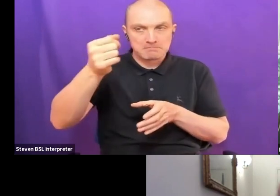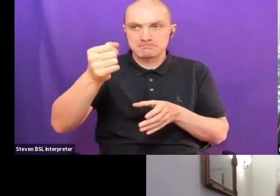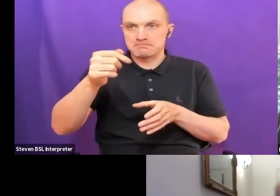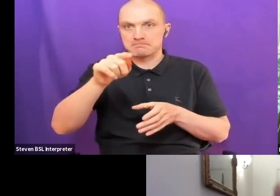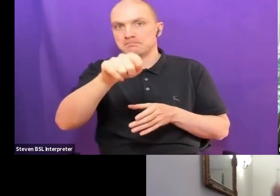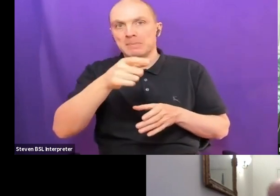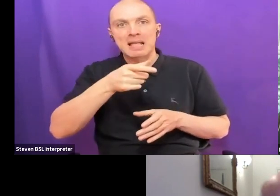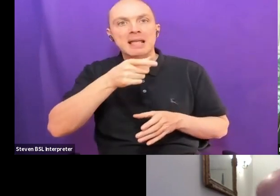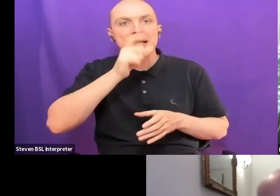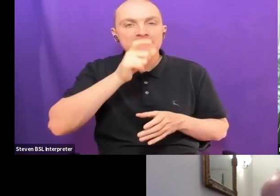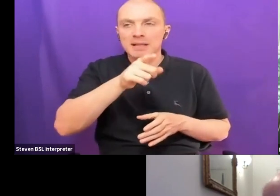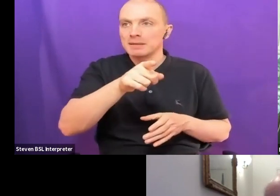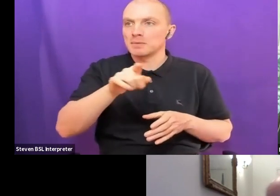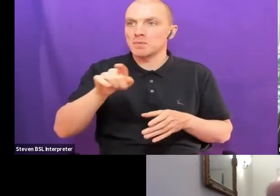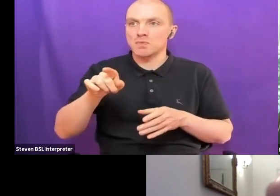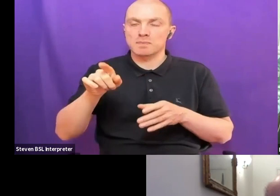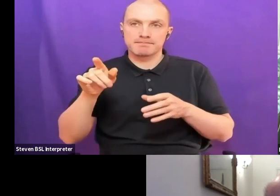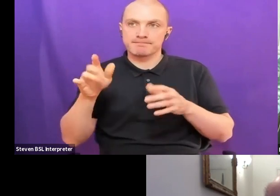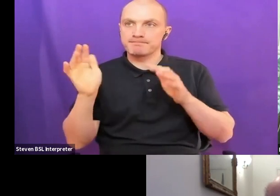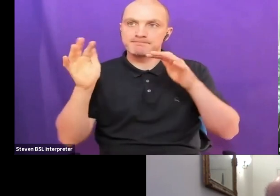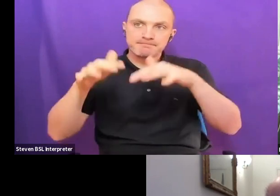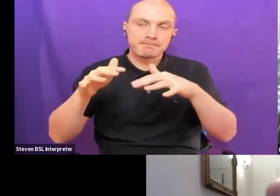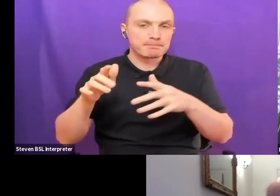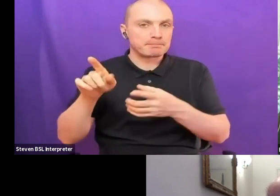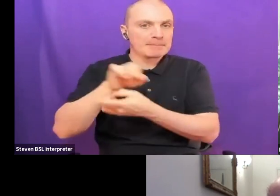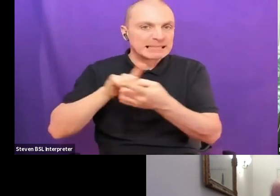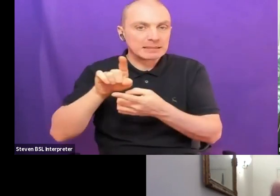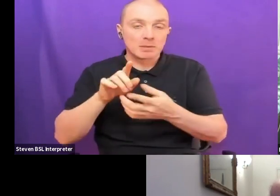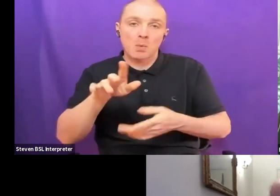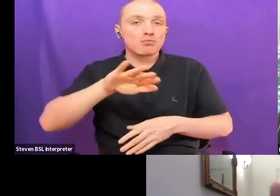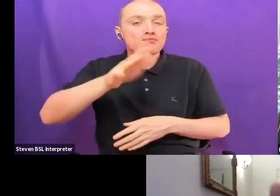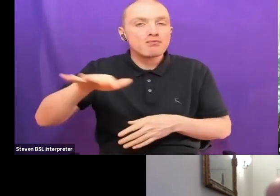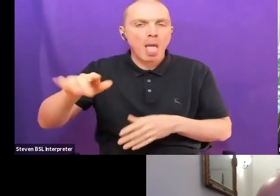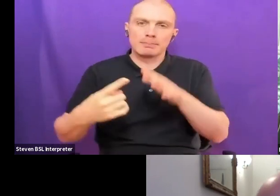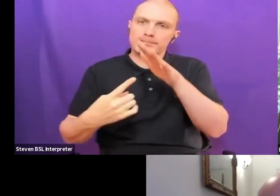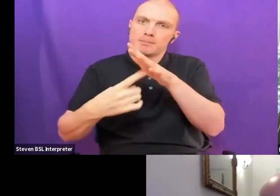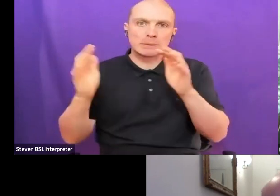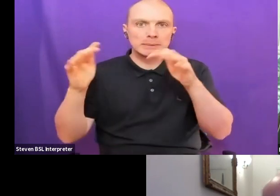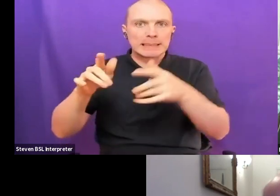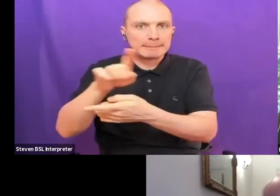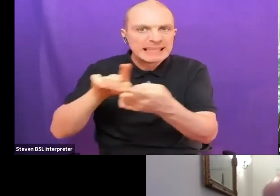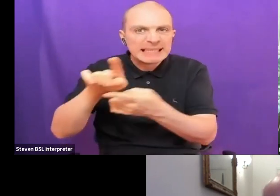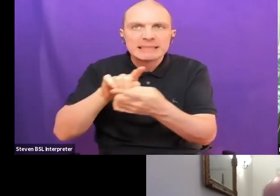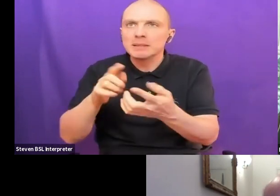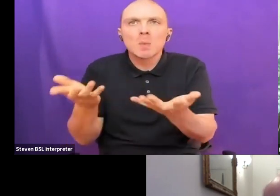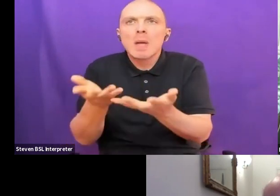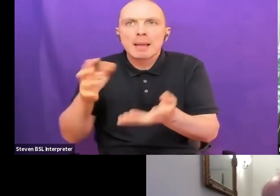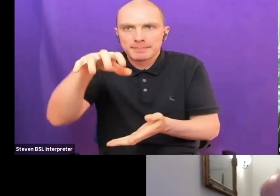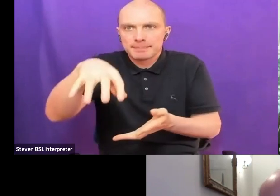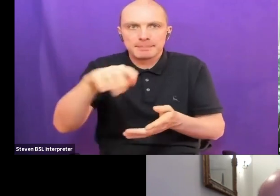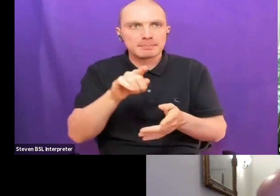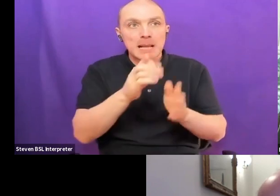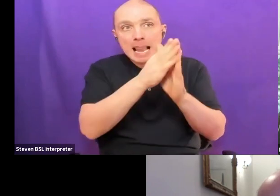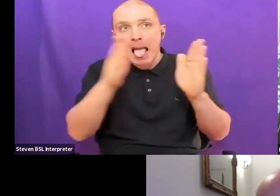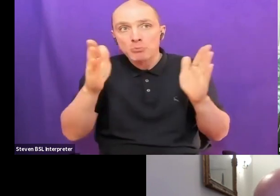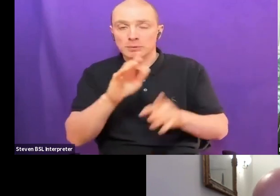venue, particularly important perhaps in rural communities, maybe a library, perhaps not a swimming pool.